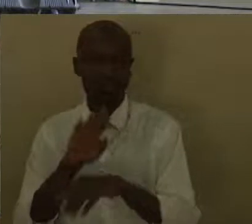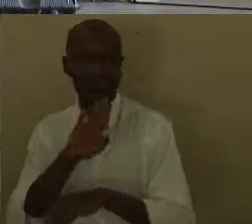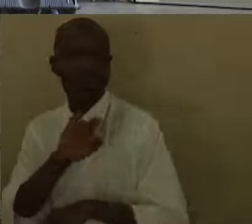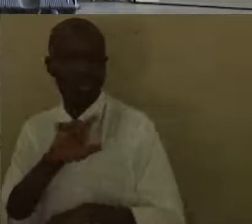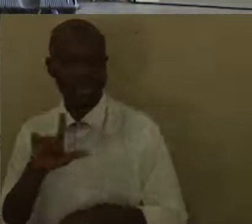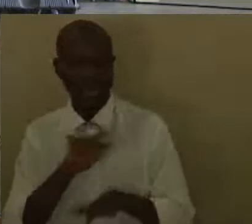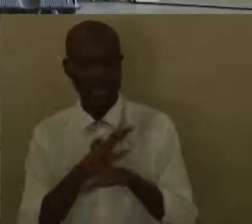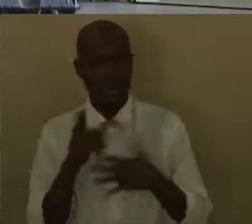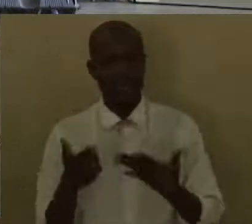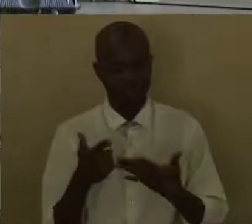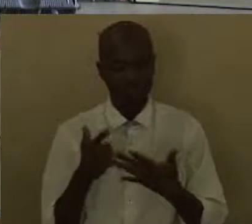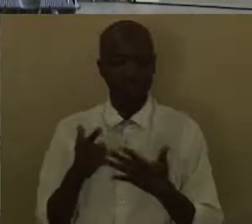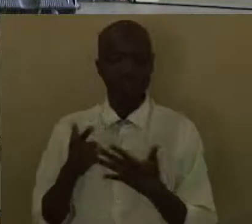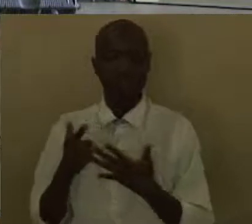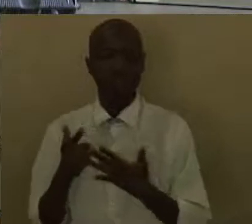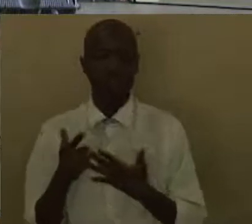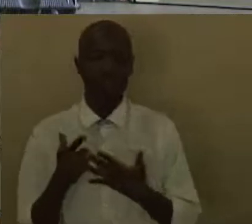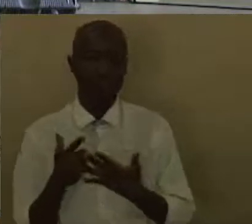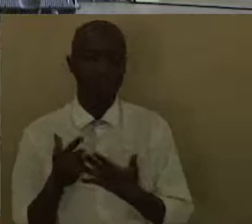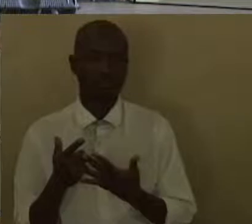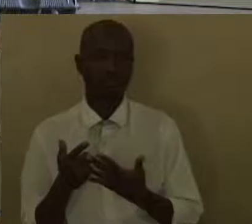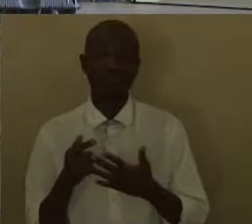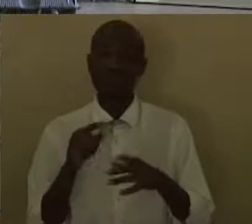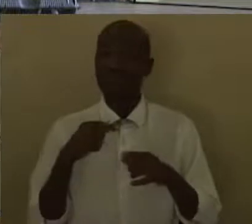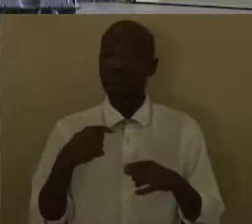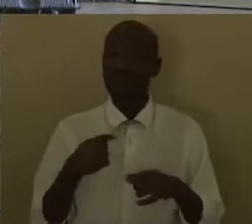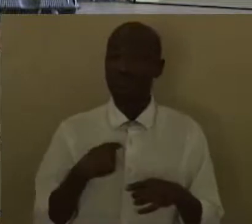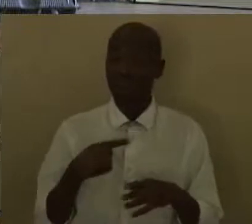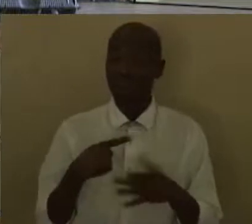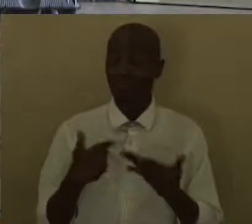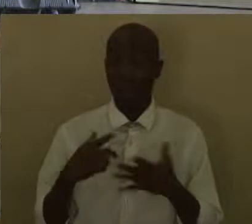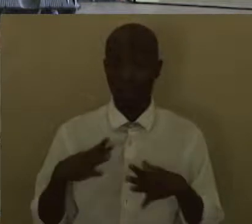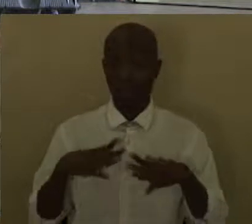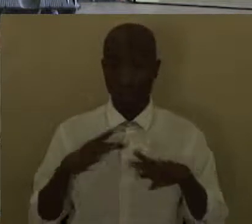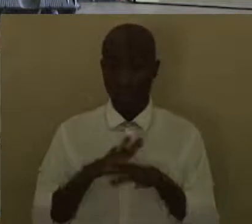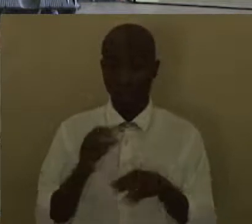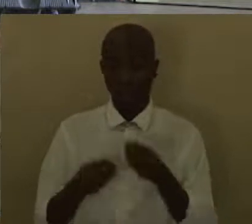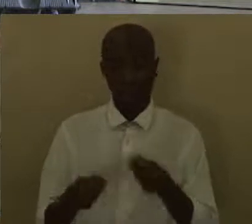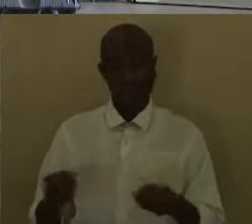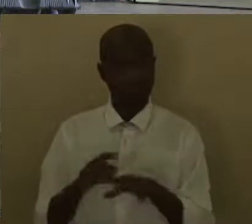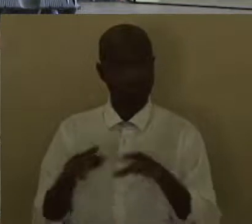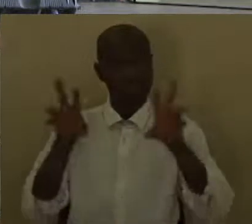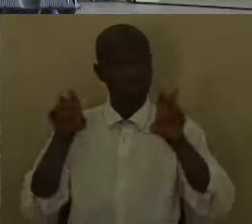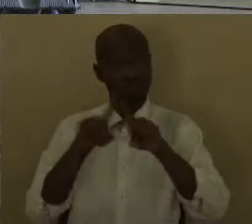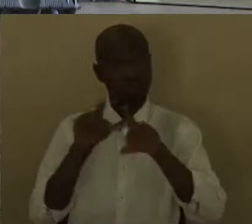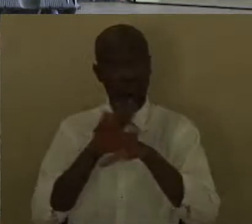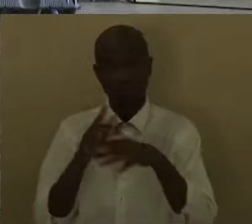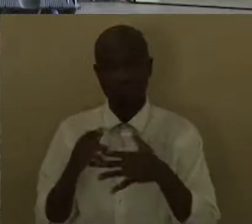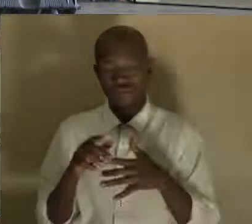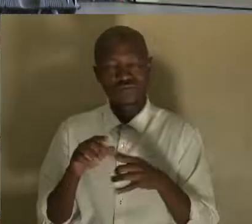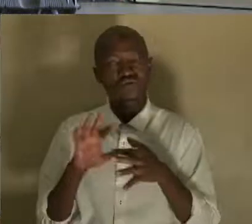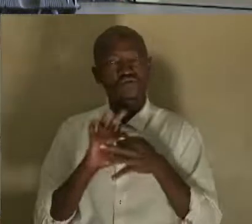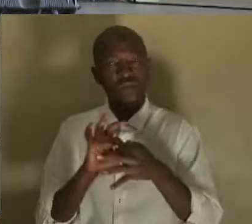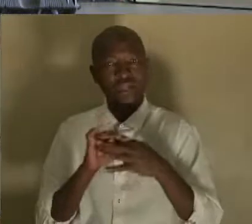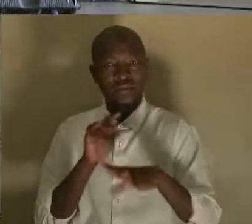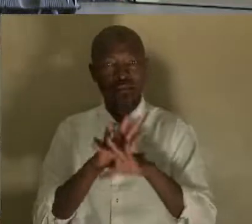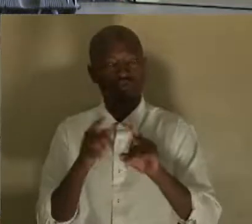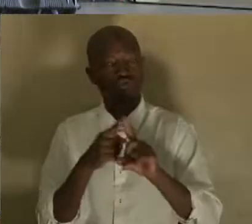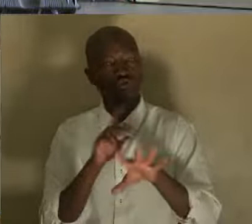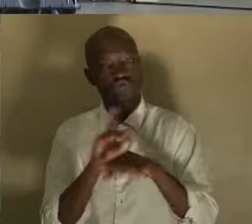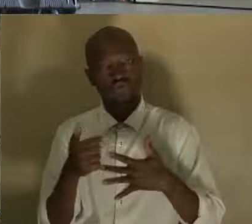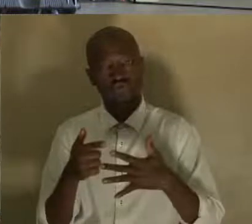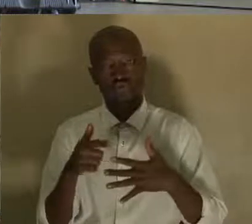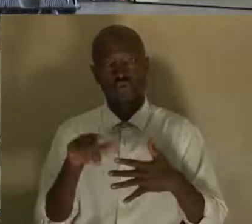into consideration. The plight of children and issues related to foster care has been one of